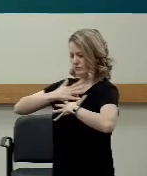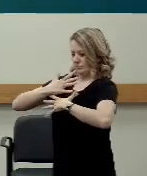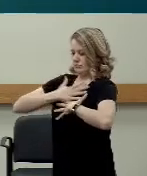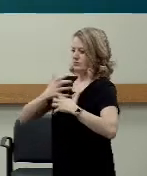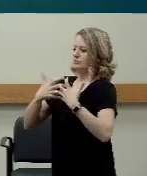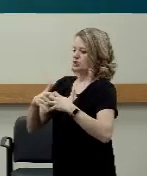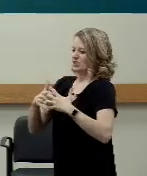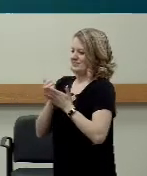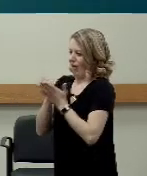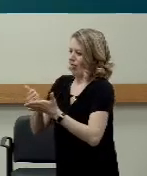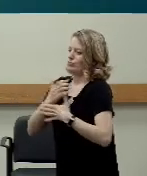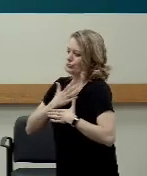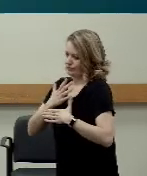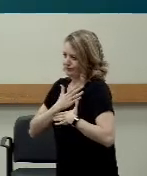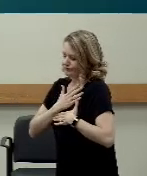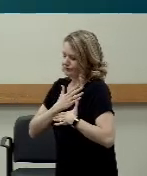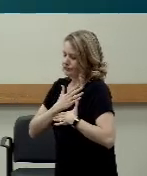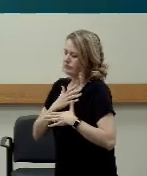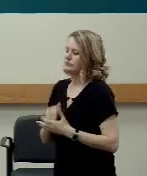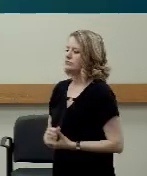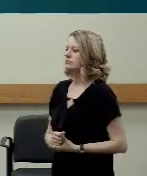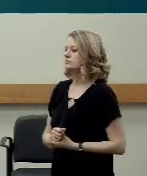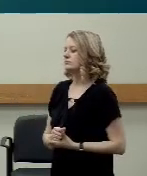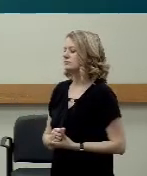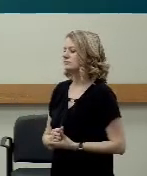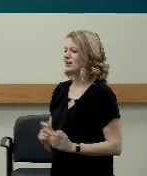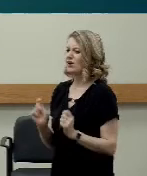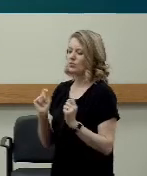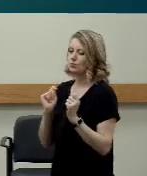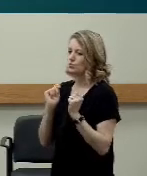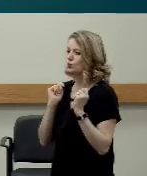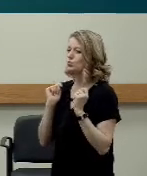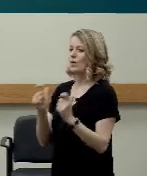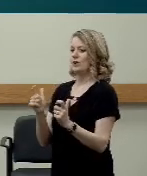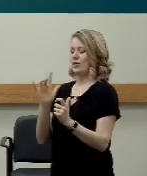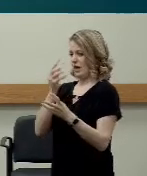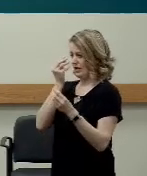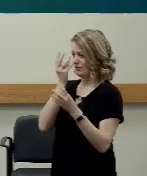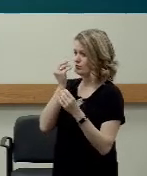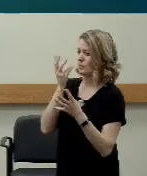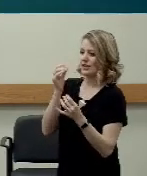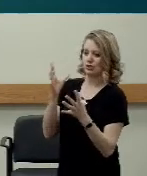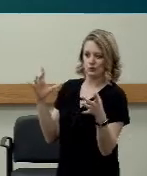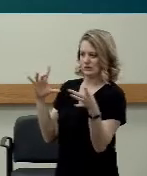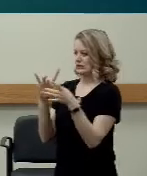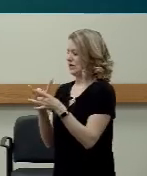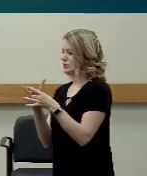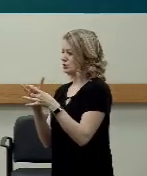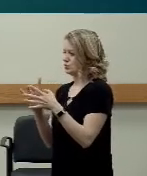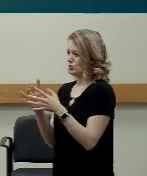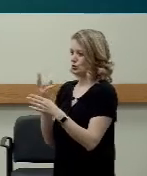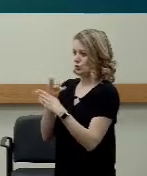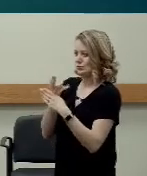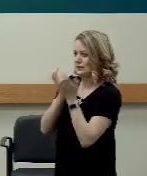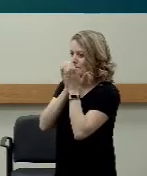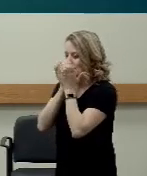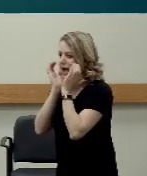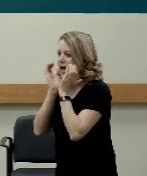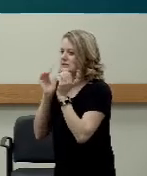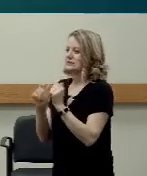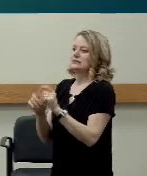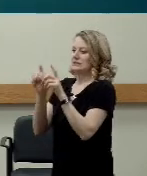So this was coupled immediately with reports of a testing and personal protective equipment